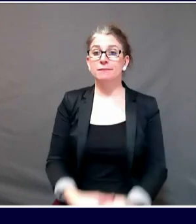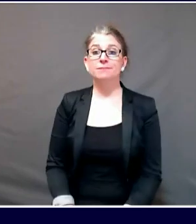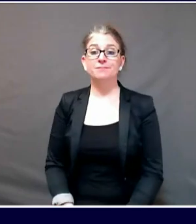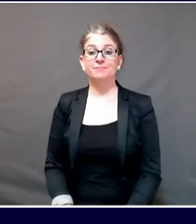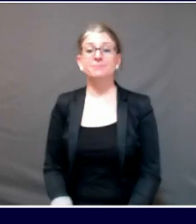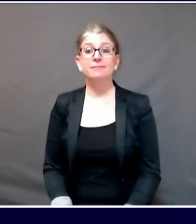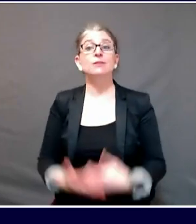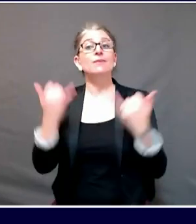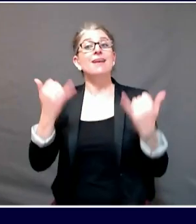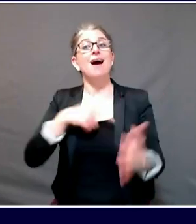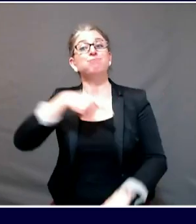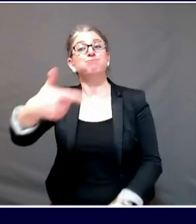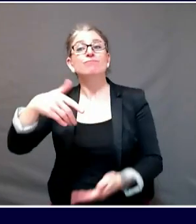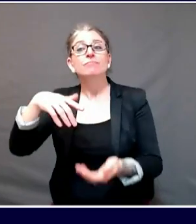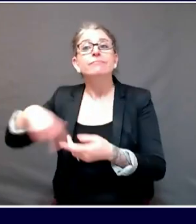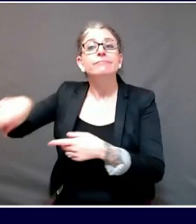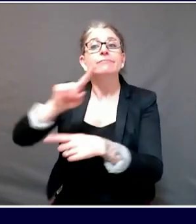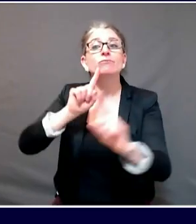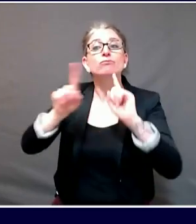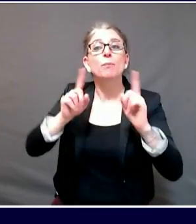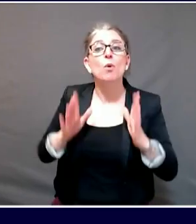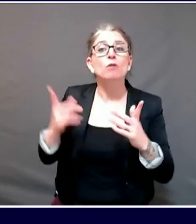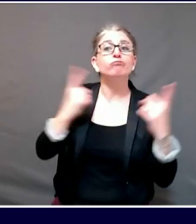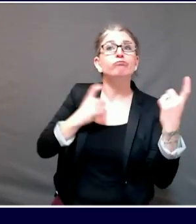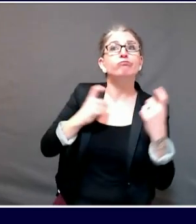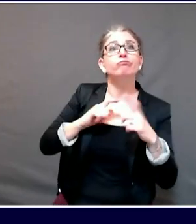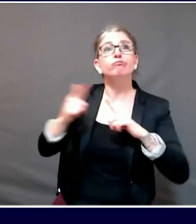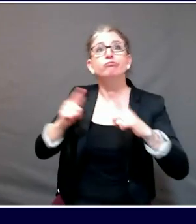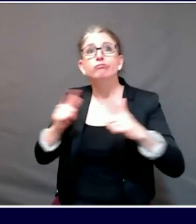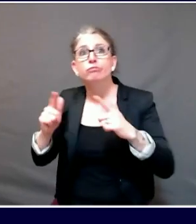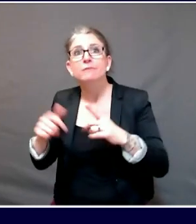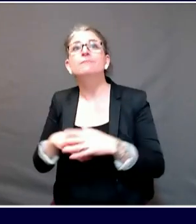Everyone will give me just one moment